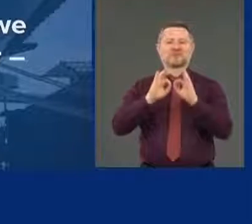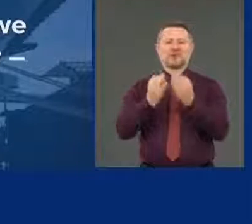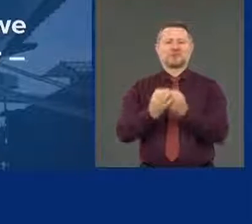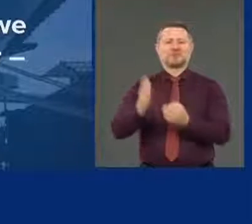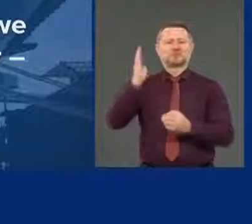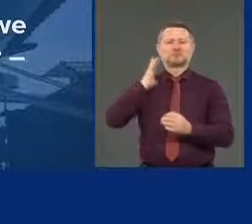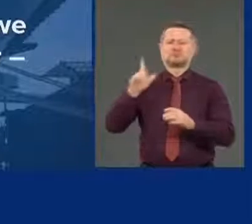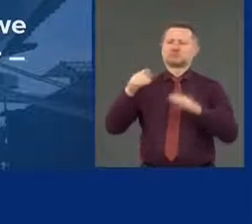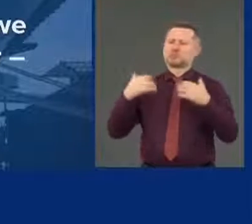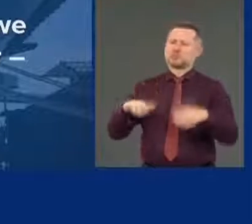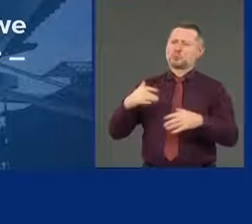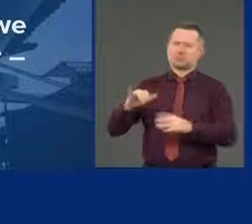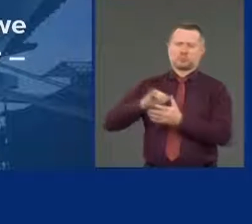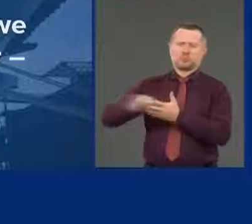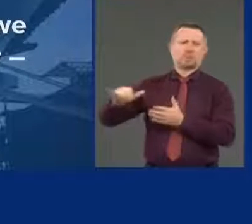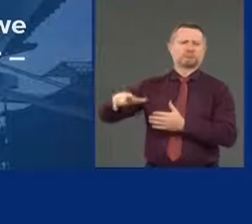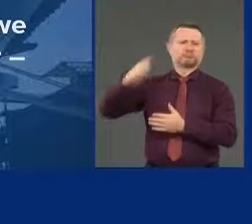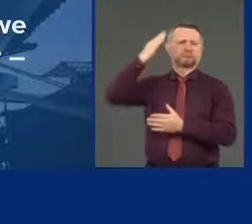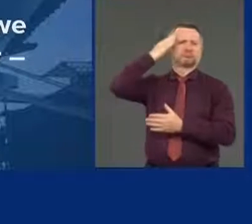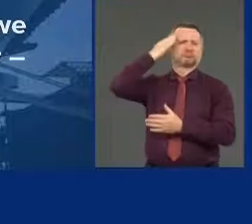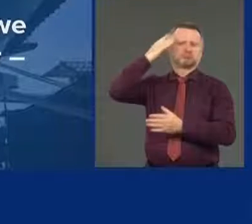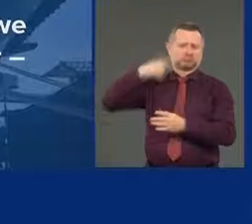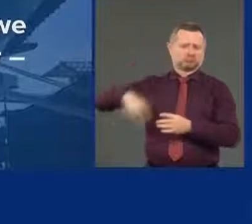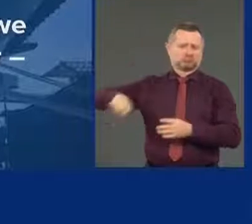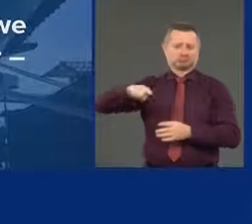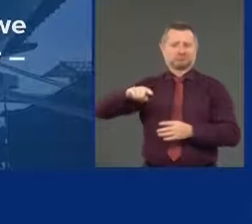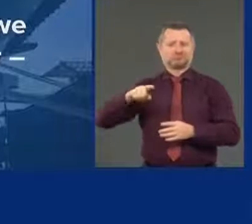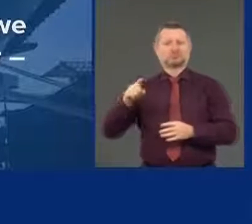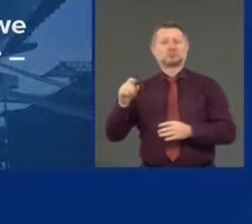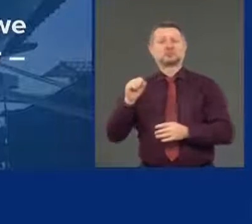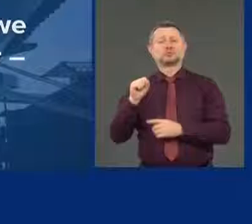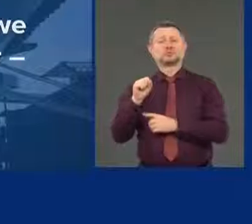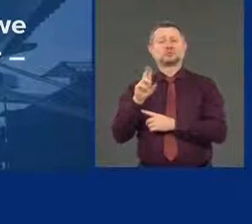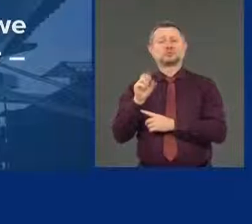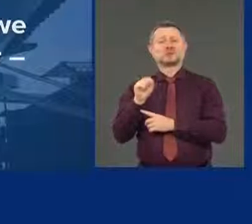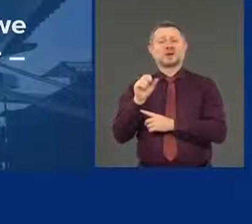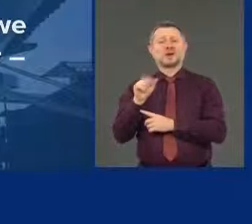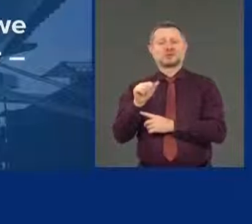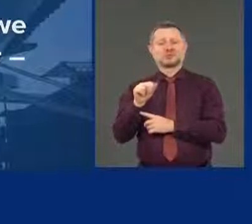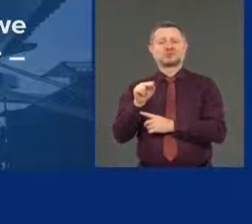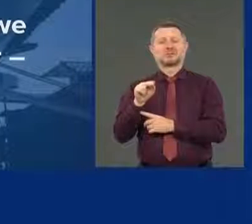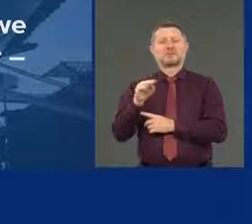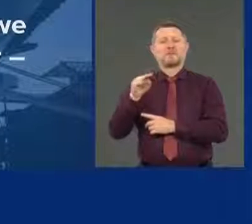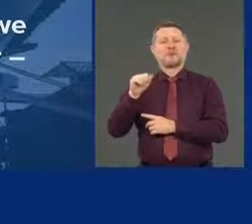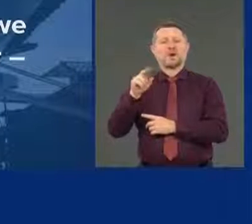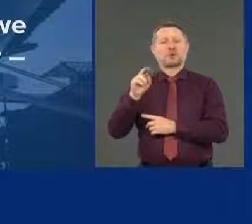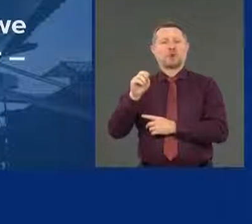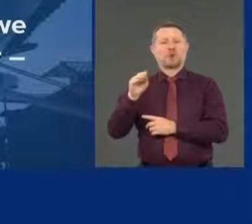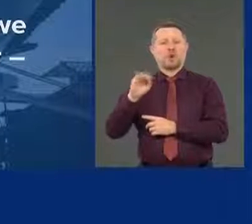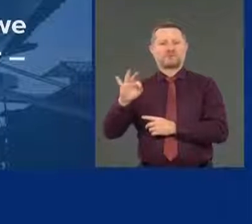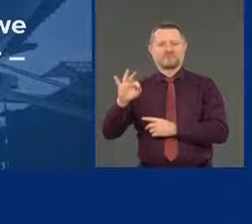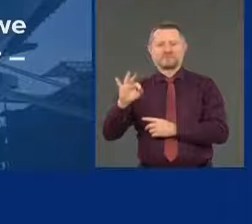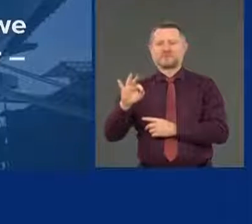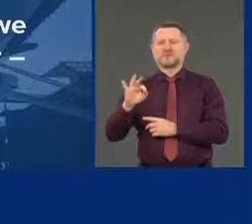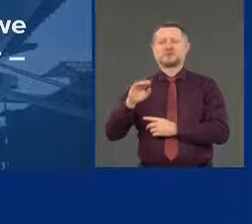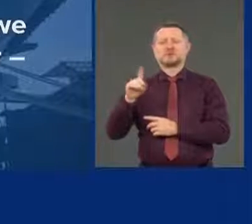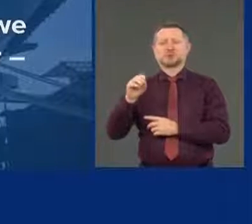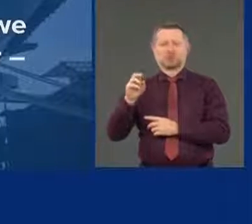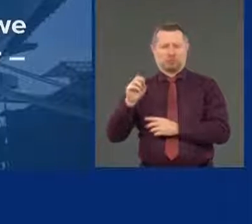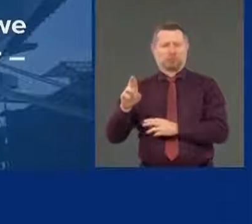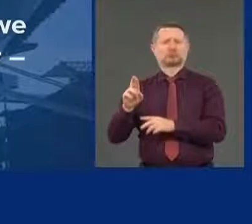York. Susan Marinoff-Zausner is here with us today, who's the president of the organization. We want to thank her for her